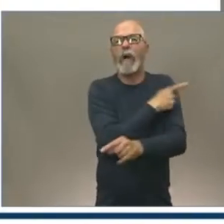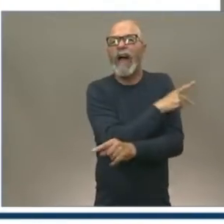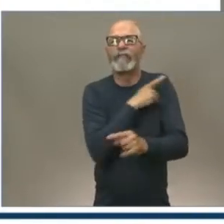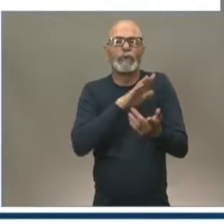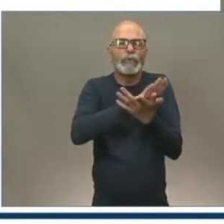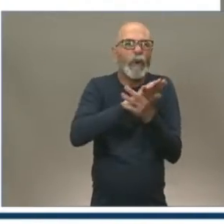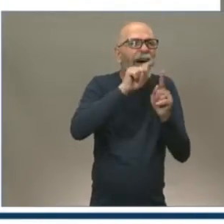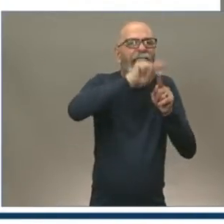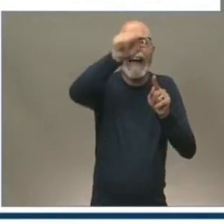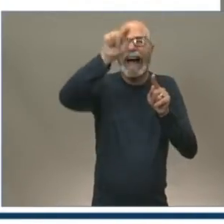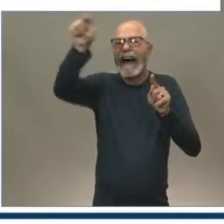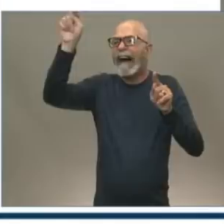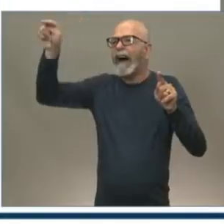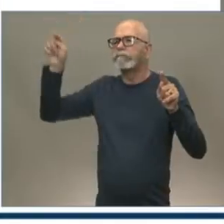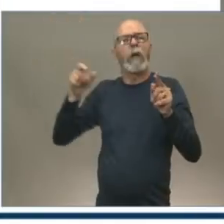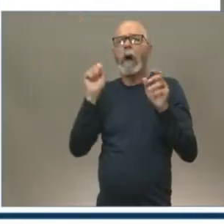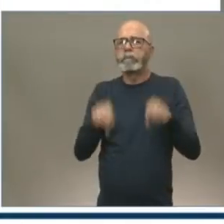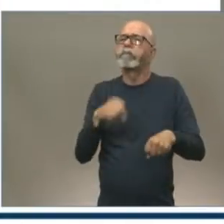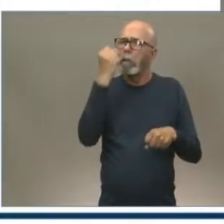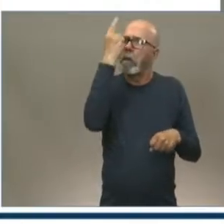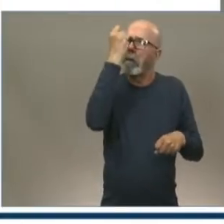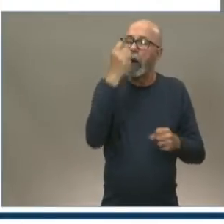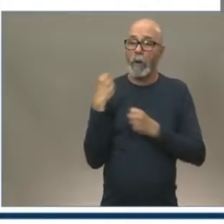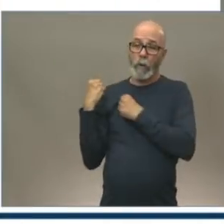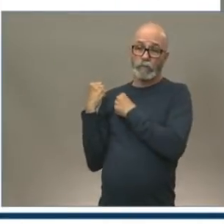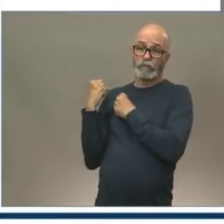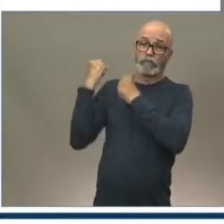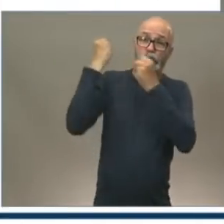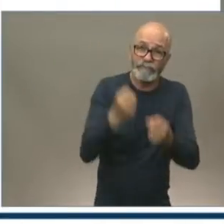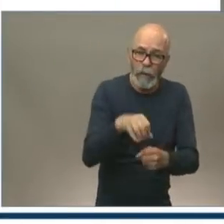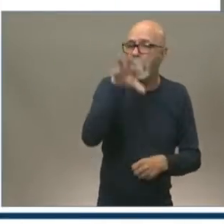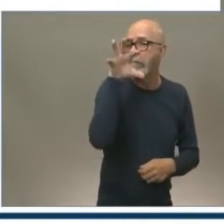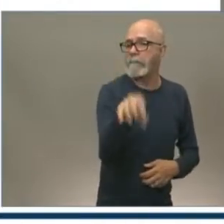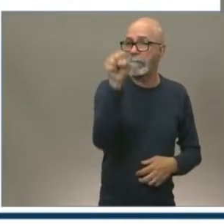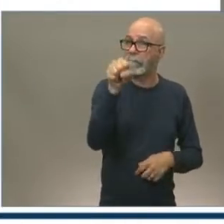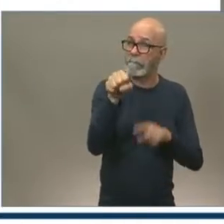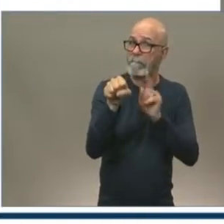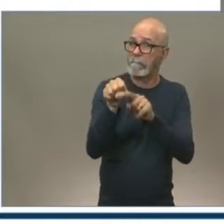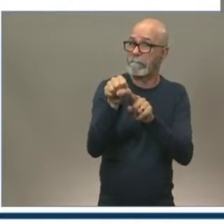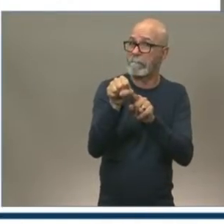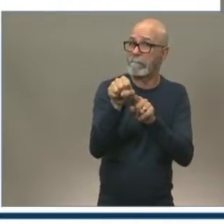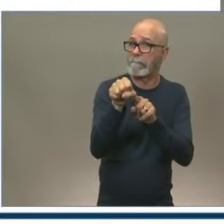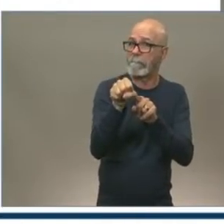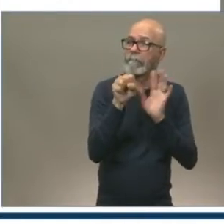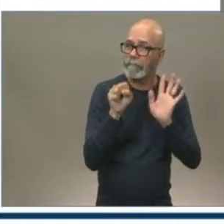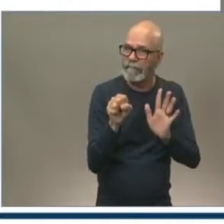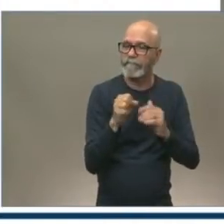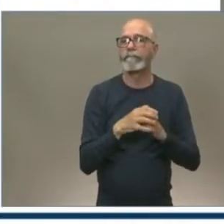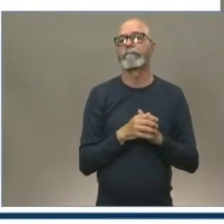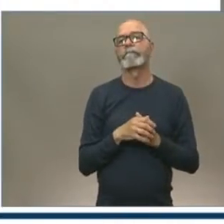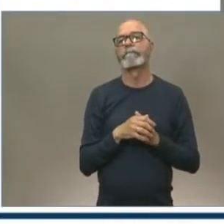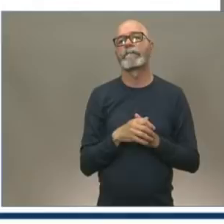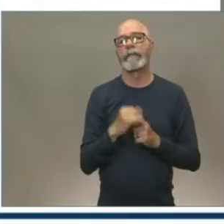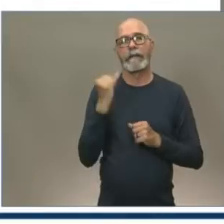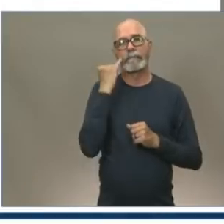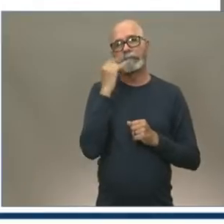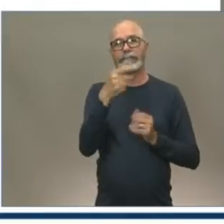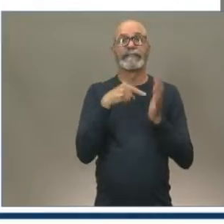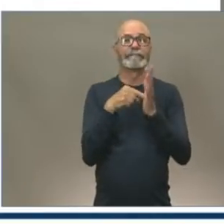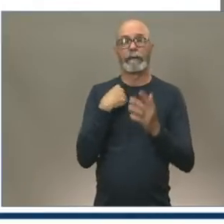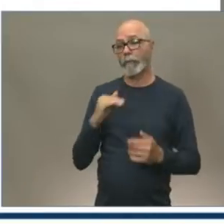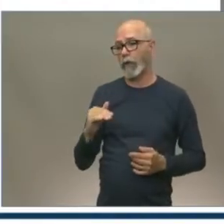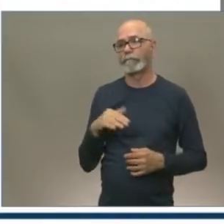then those people can come back. And the last group is if people have a child custody arrangement, we have